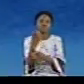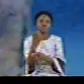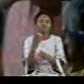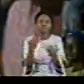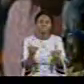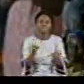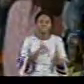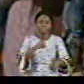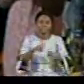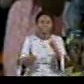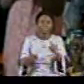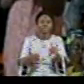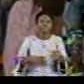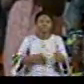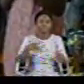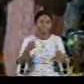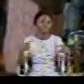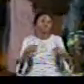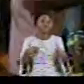it's gone